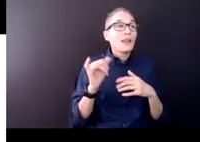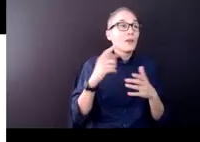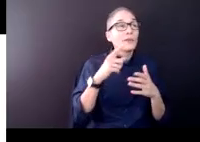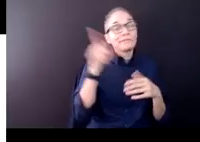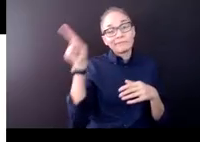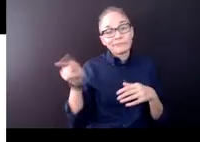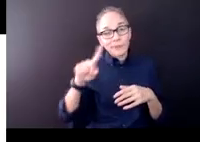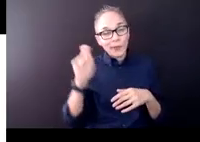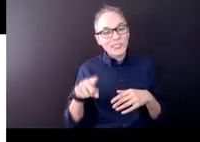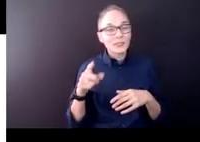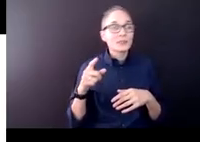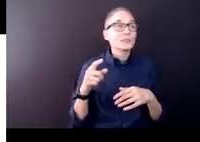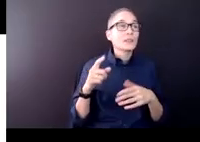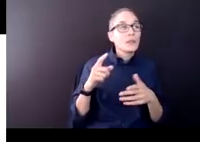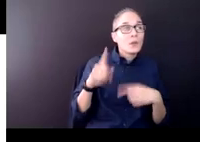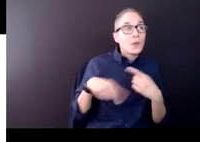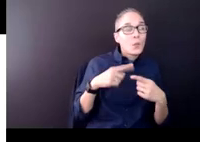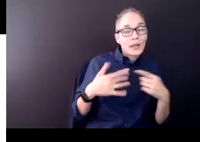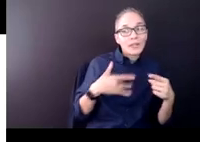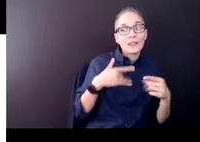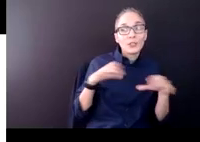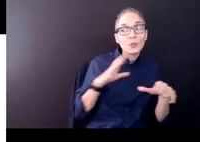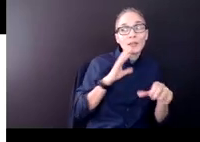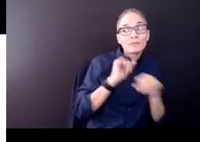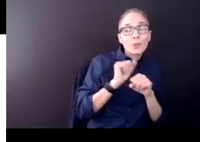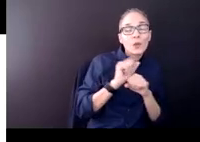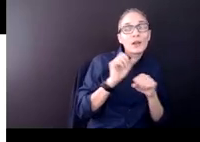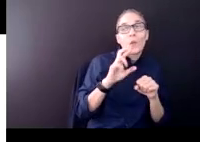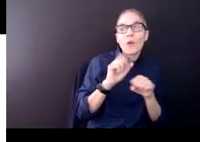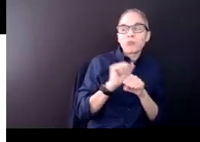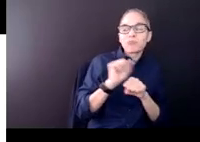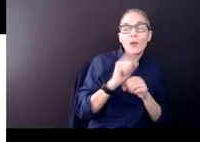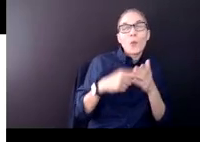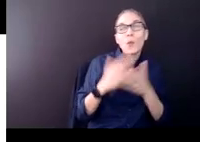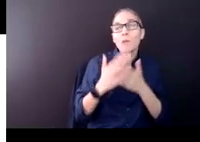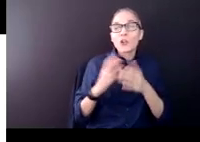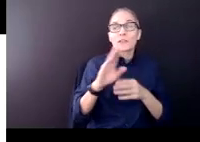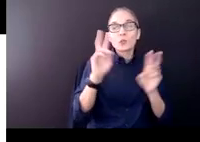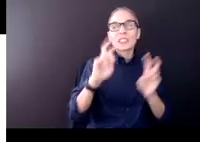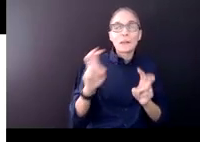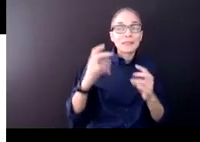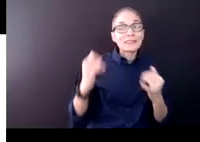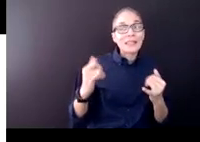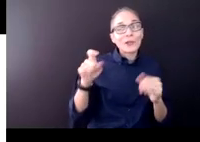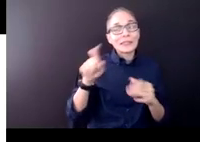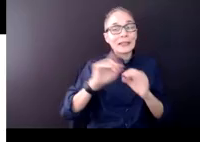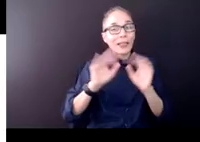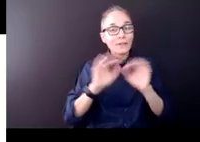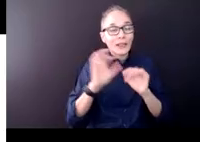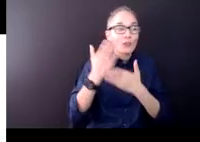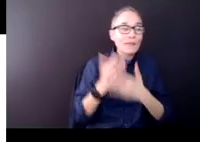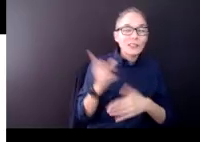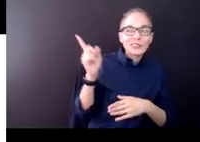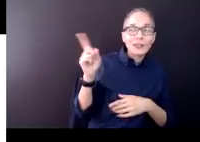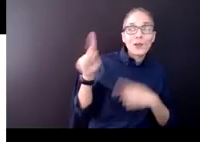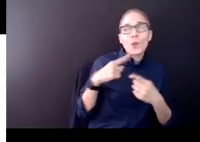What moments did you feel like you were doing the real intellectual work or the heavy lifting? What parts of your topic now need research, clarification, or evidence?